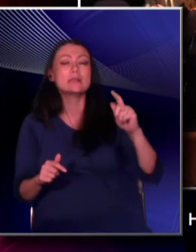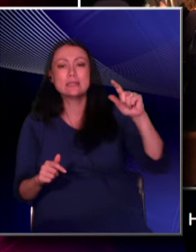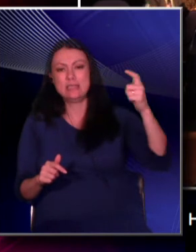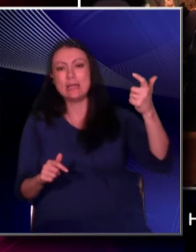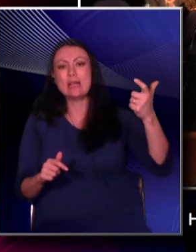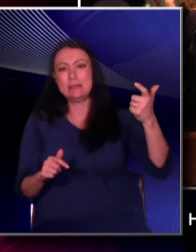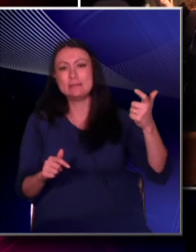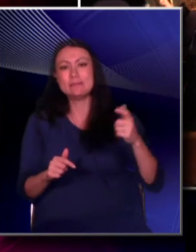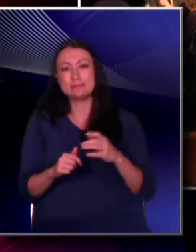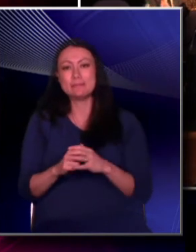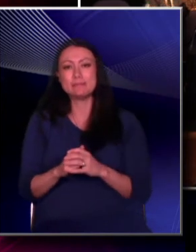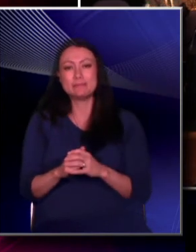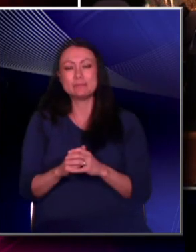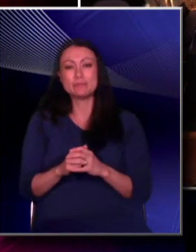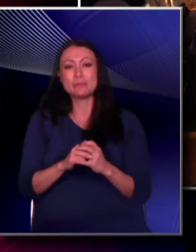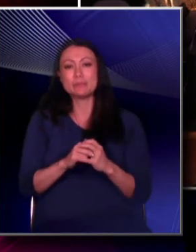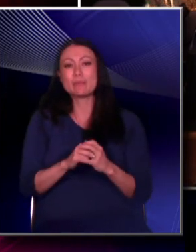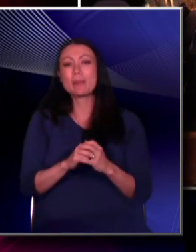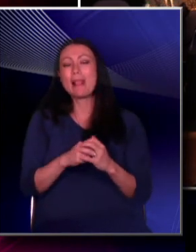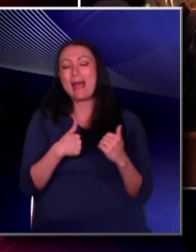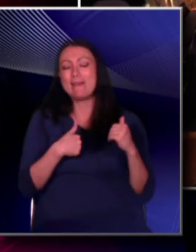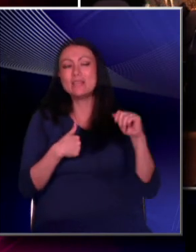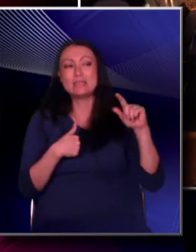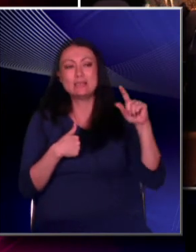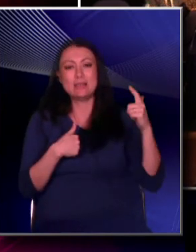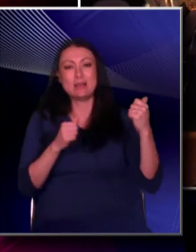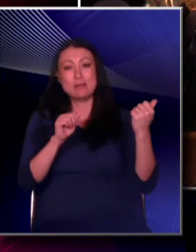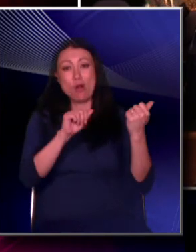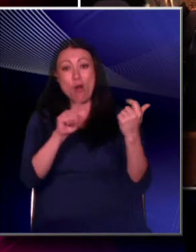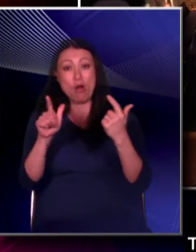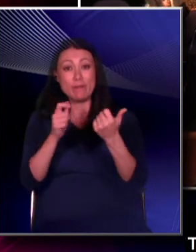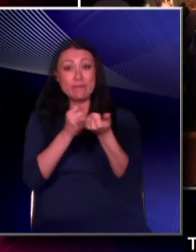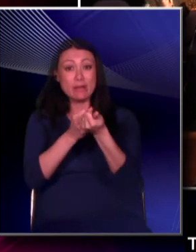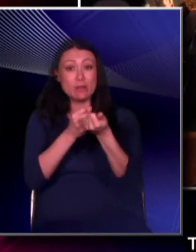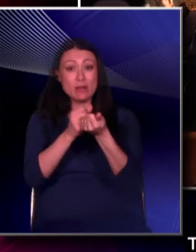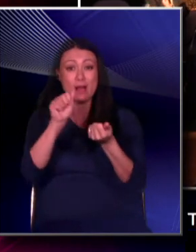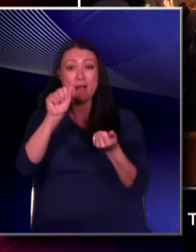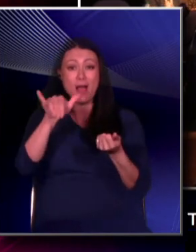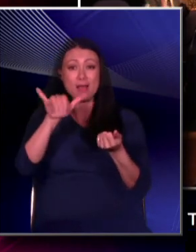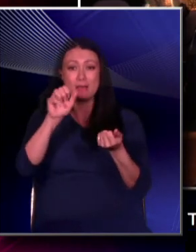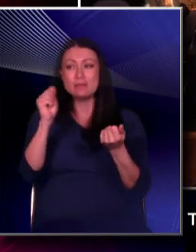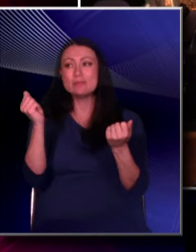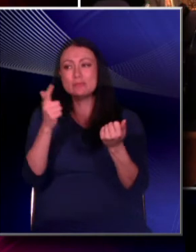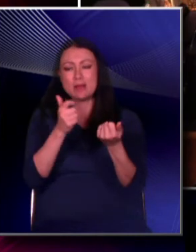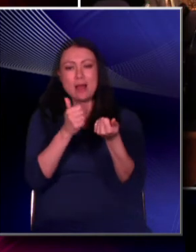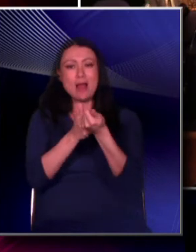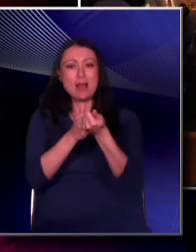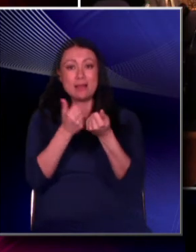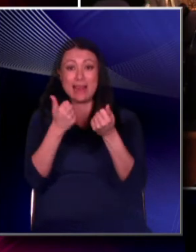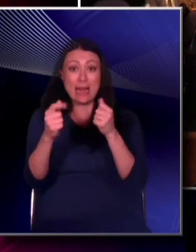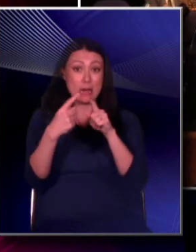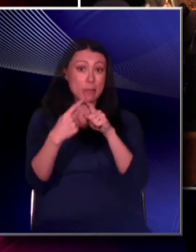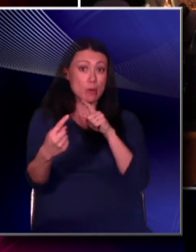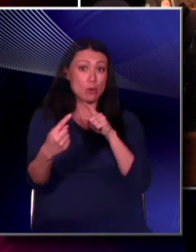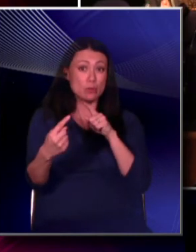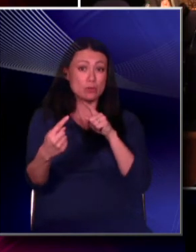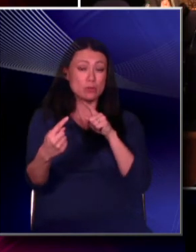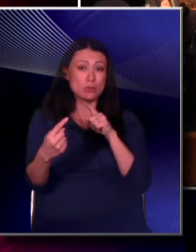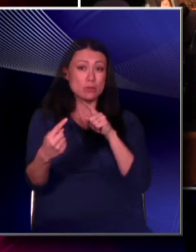second. I have a second. All those in favor say aye. Aye. Aye. Aye. All those opposed?